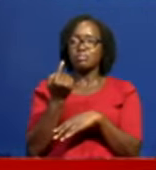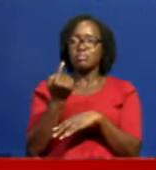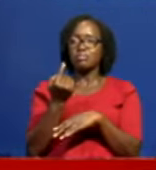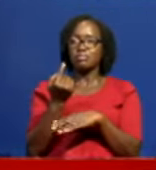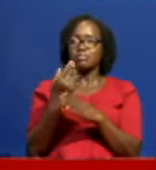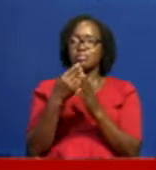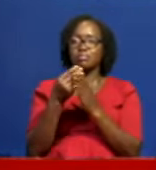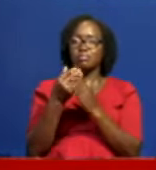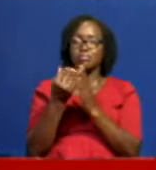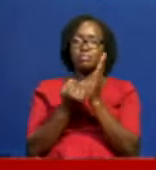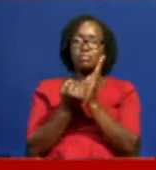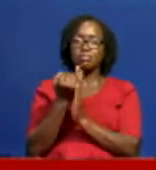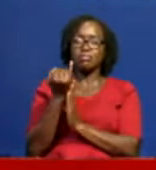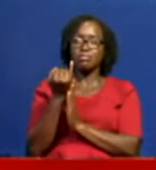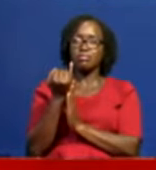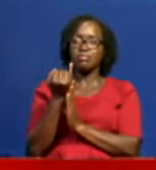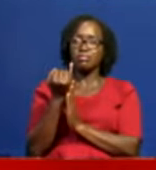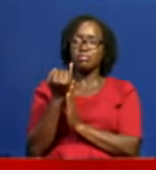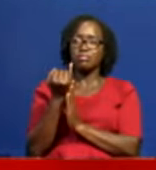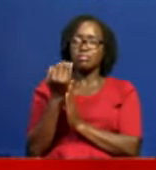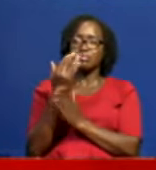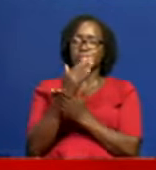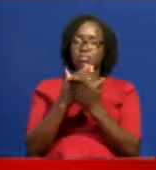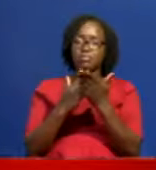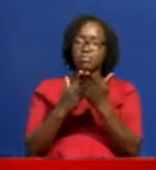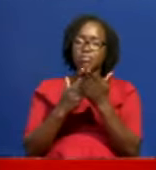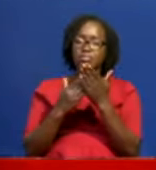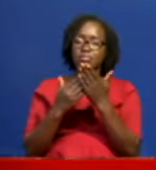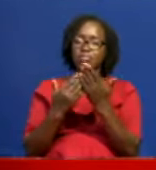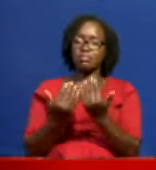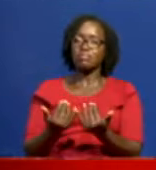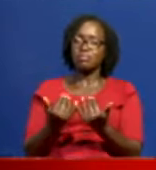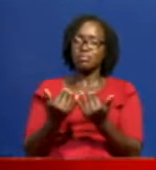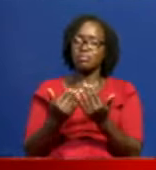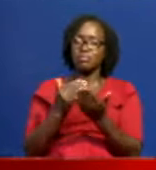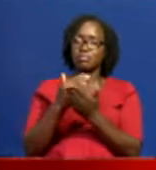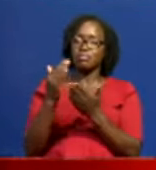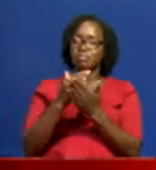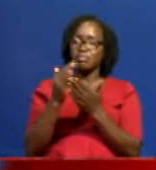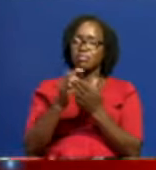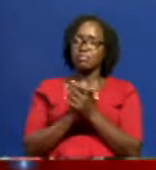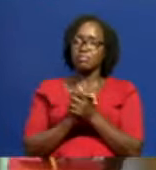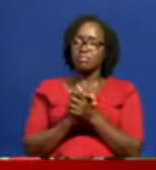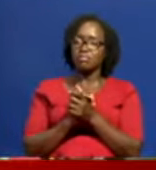digit interest rates, which is half the current rates.